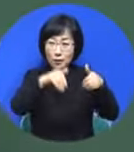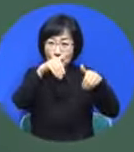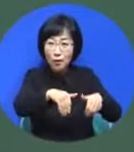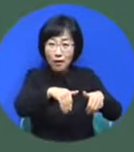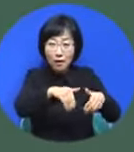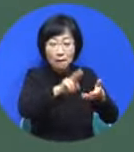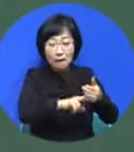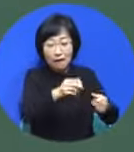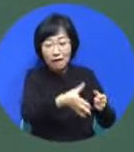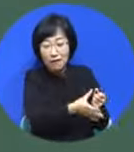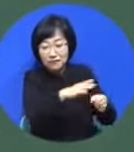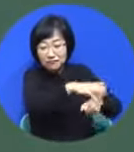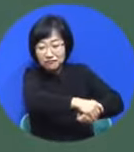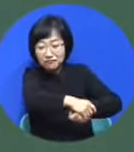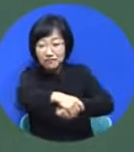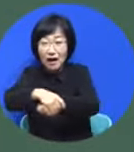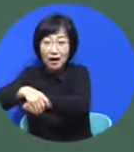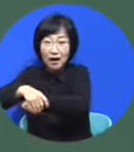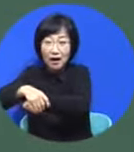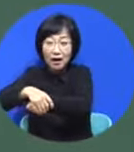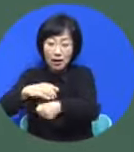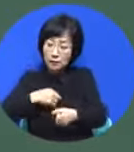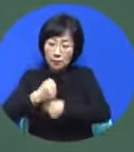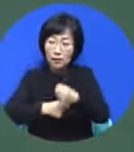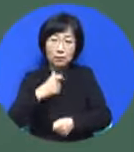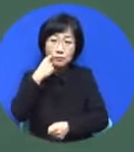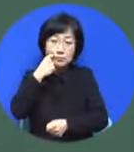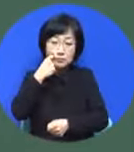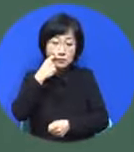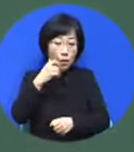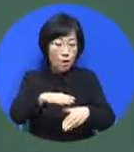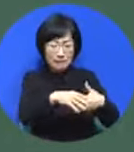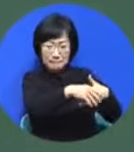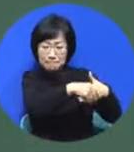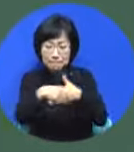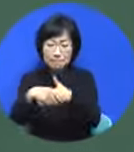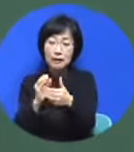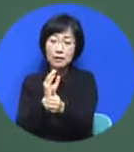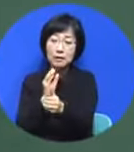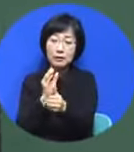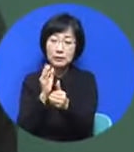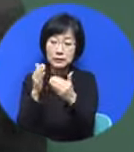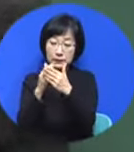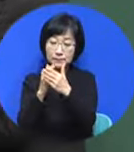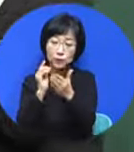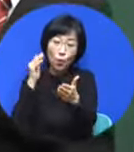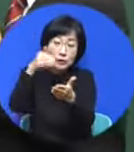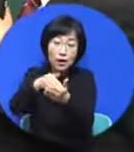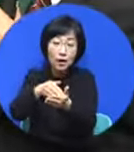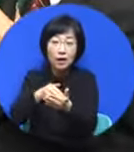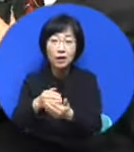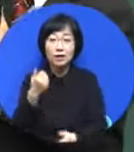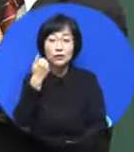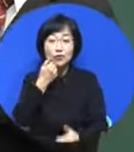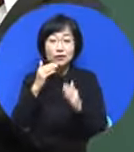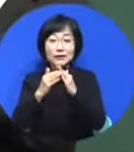Now, after he was sold as a slave, he went into the house of Potiphar. You can't do things your own way as a